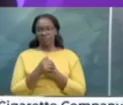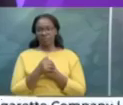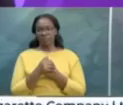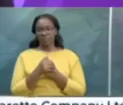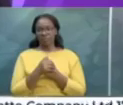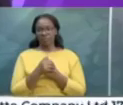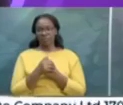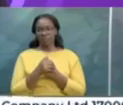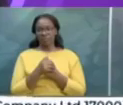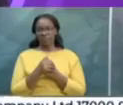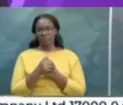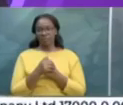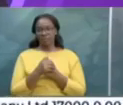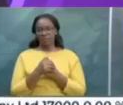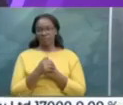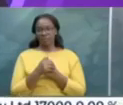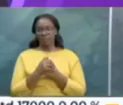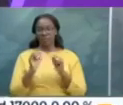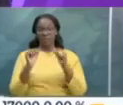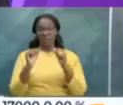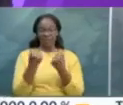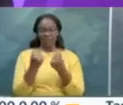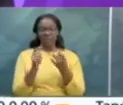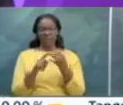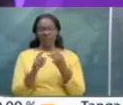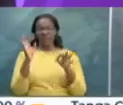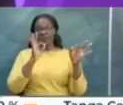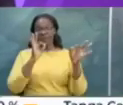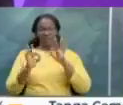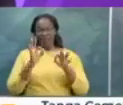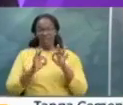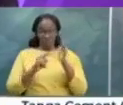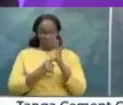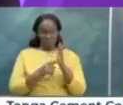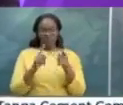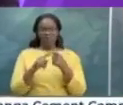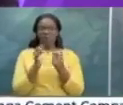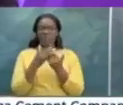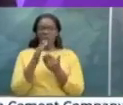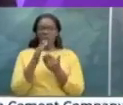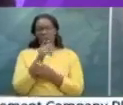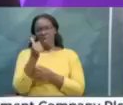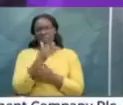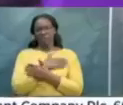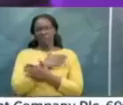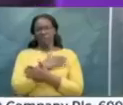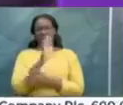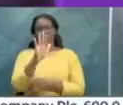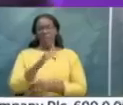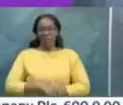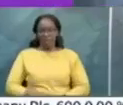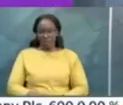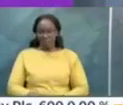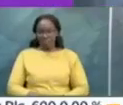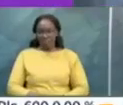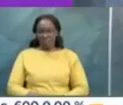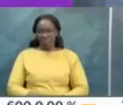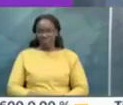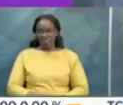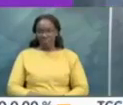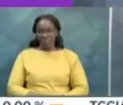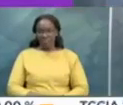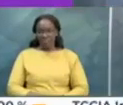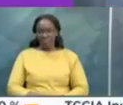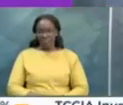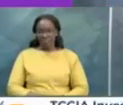already. Safety, the fashion statement, and just think of the loved ones. Okay. Now I have next on the list we have